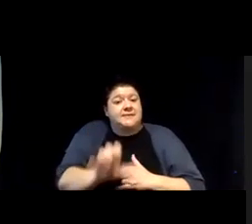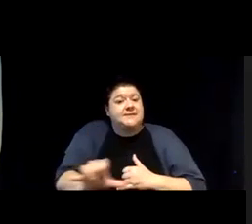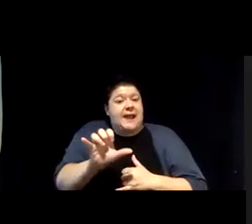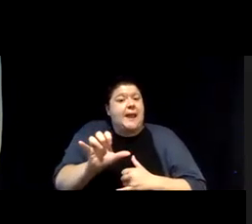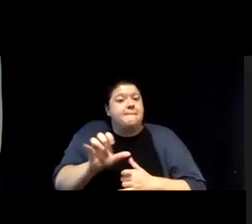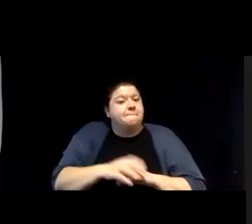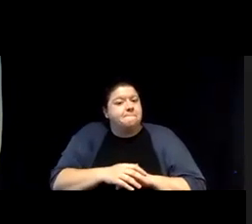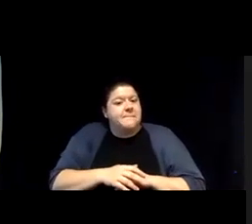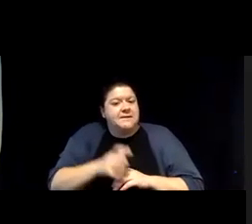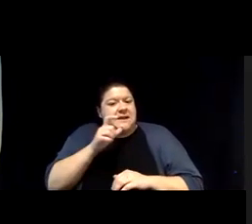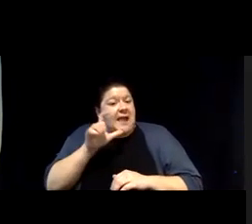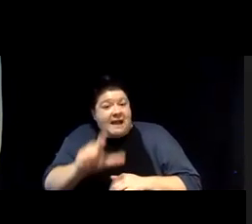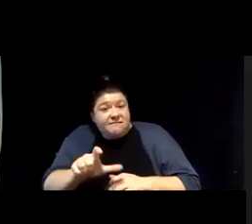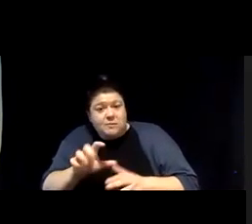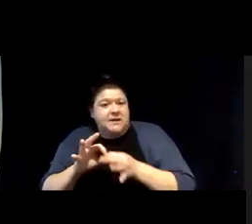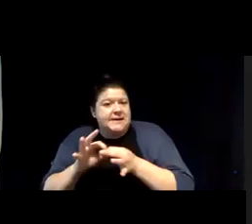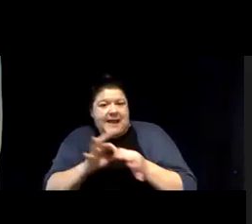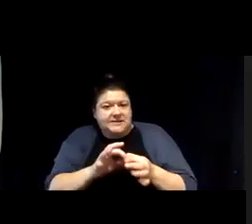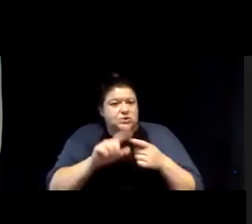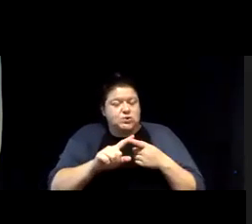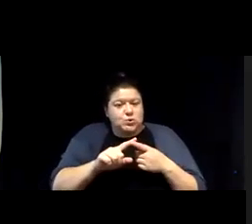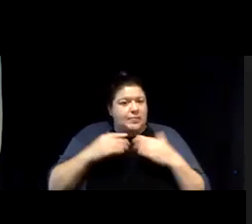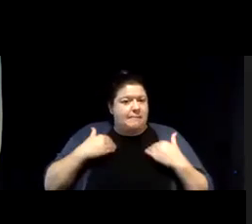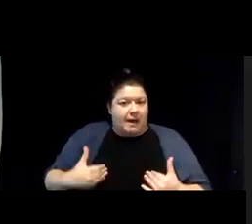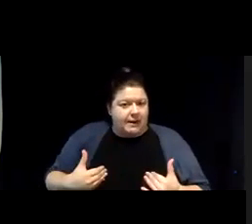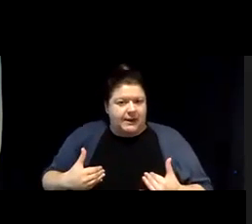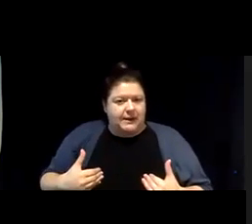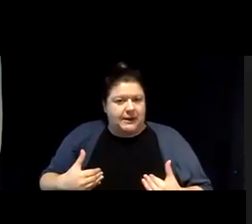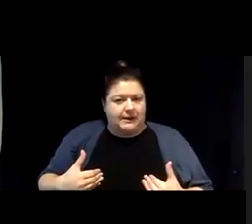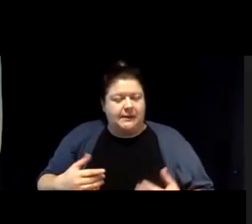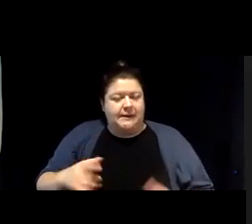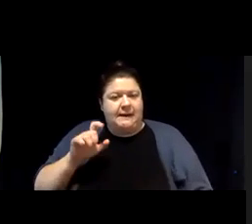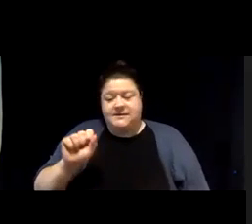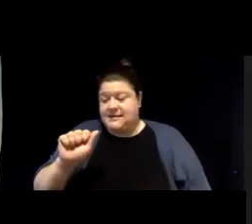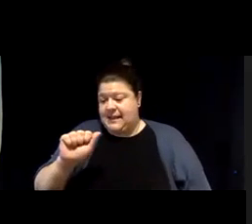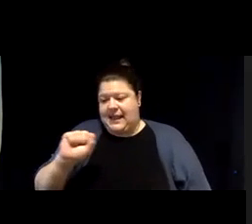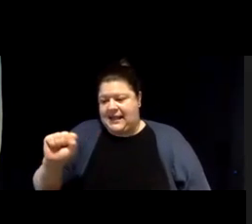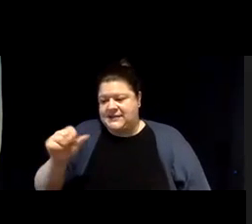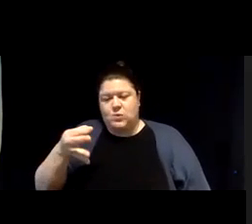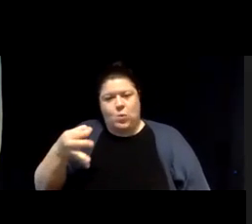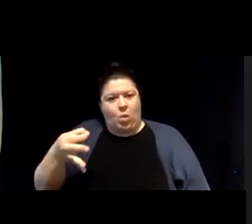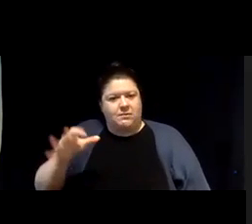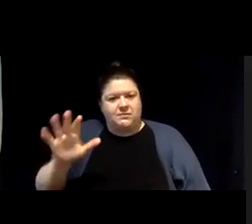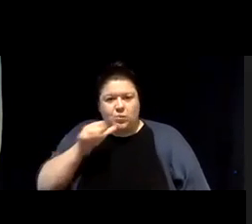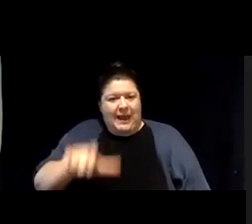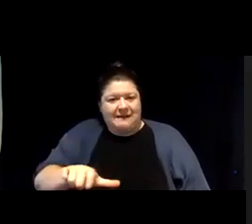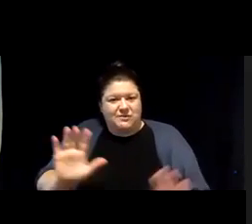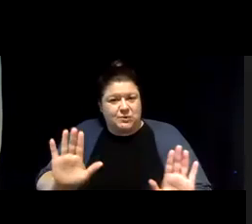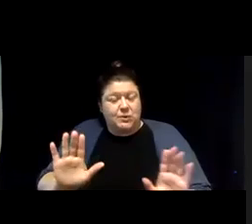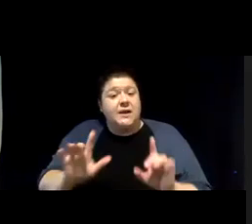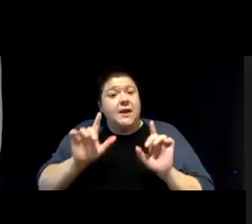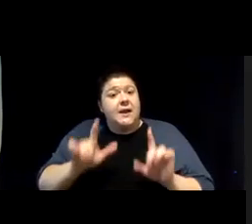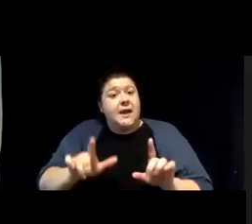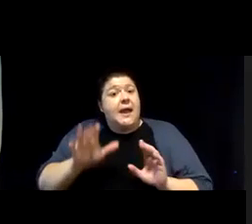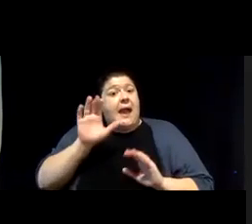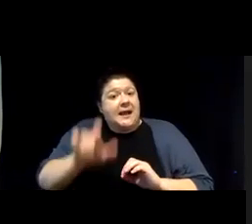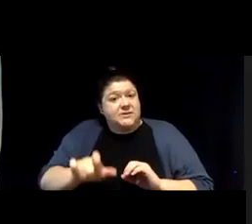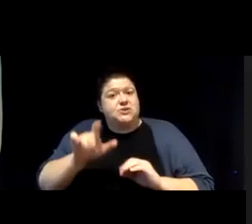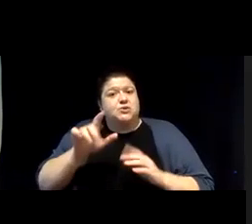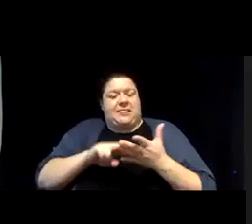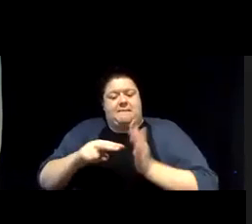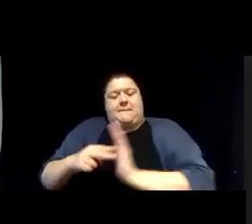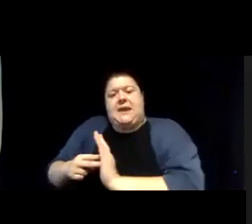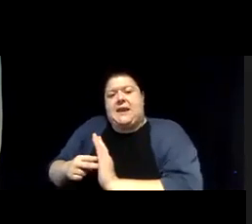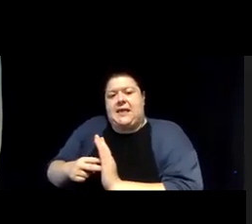and that's what you would look for, is an equivalent term, so that you are delivering the